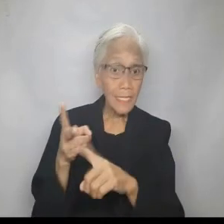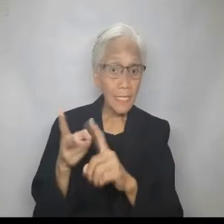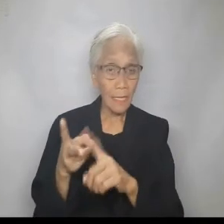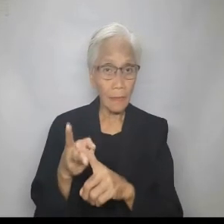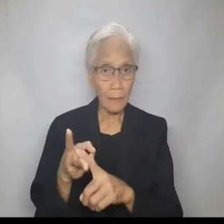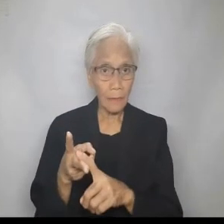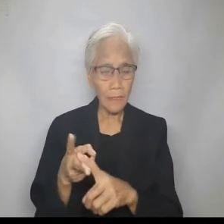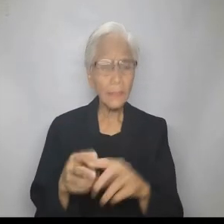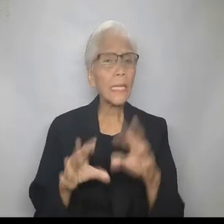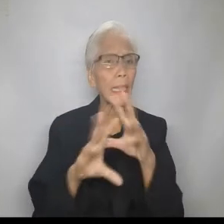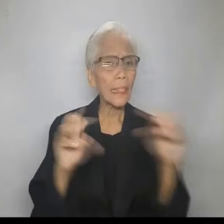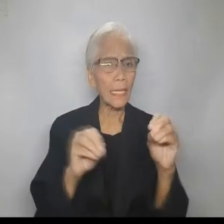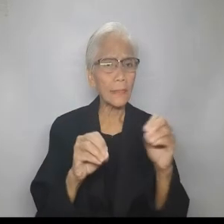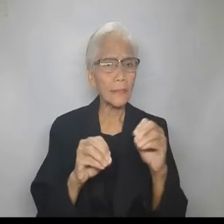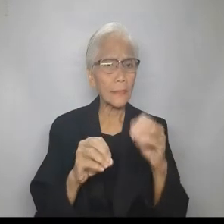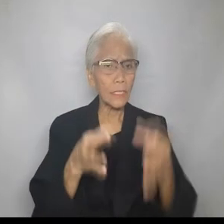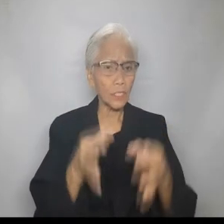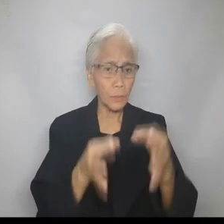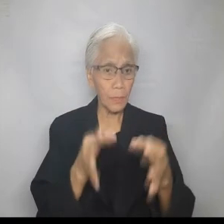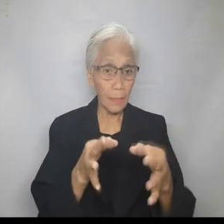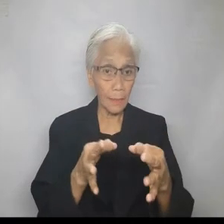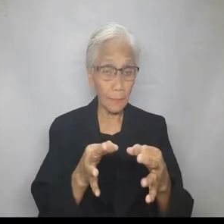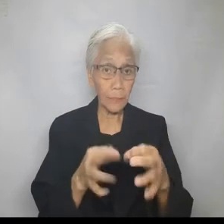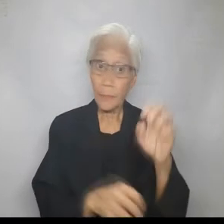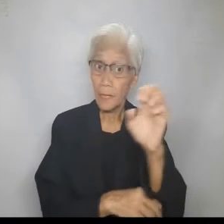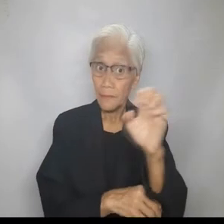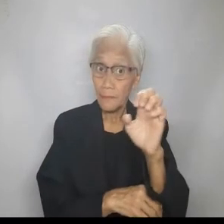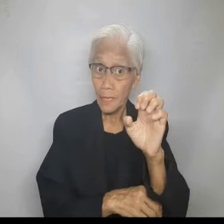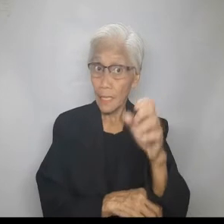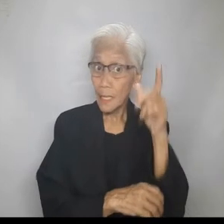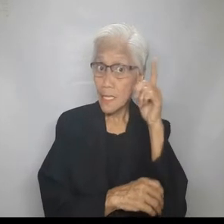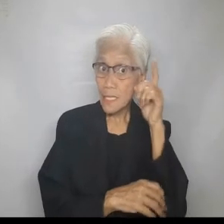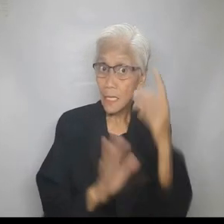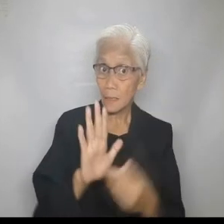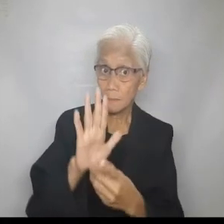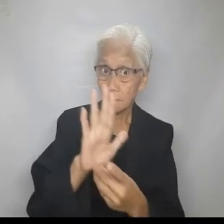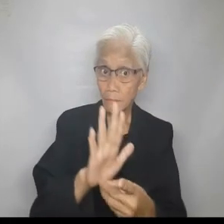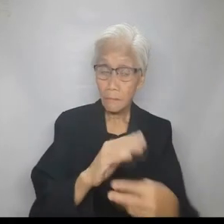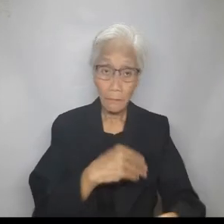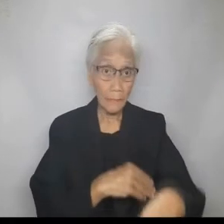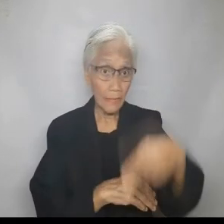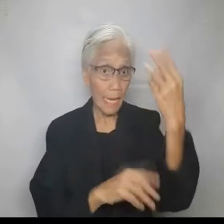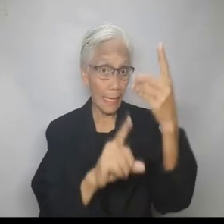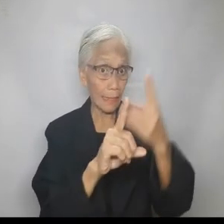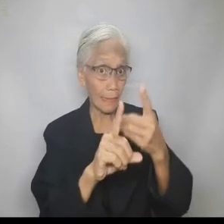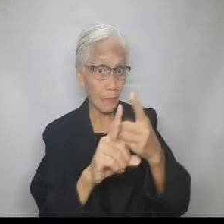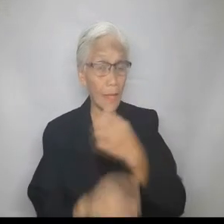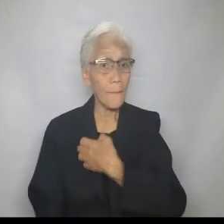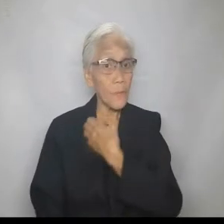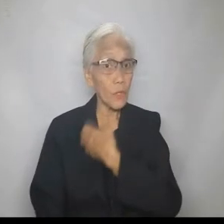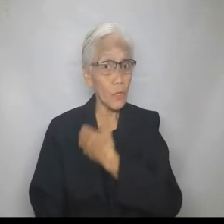The second rule is to be non-judgmental. Emphatic listening demonstrates a high degree